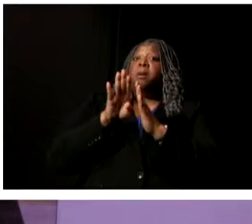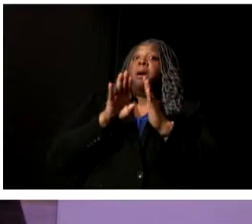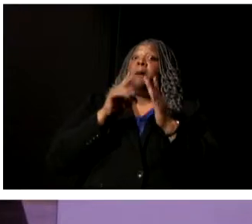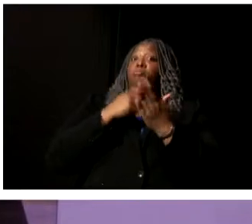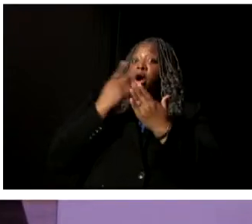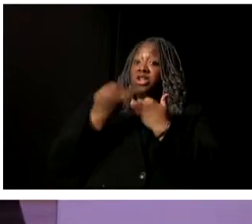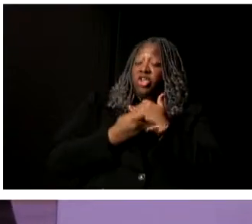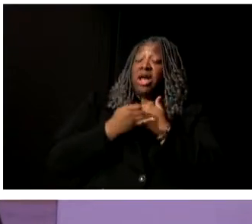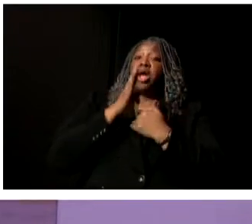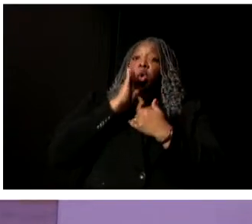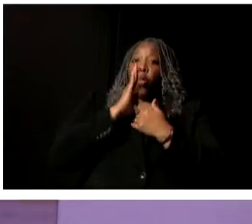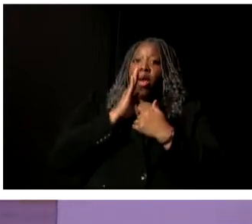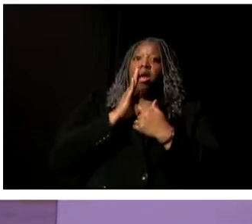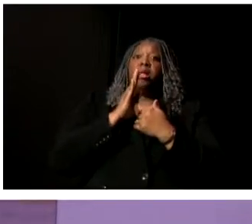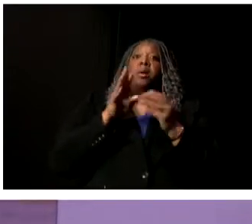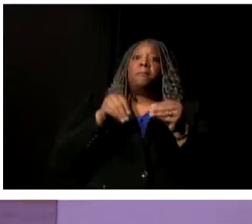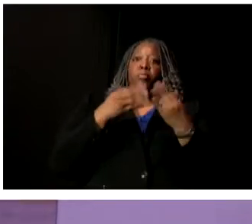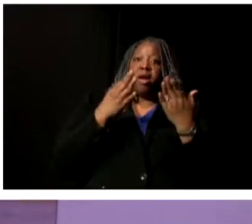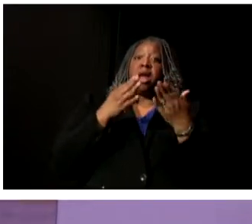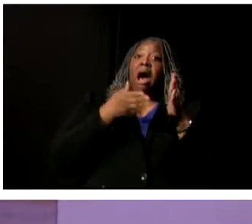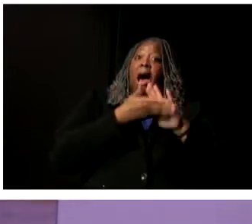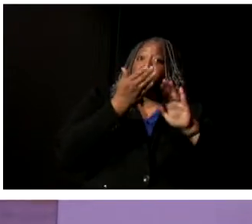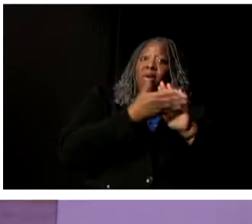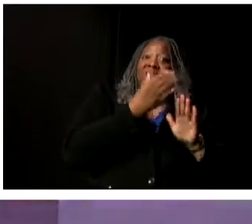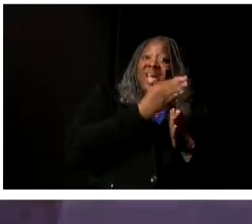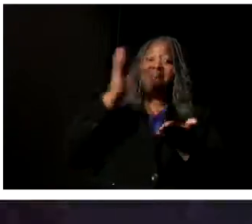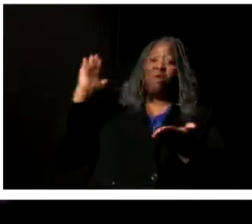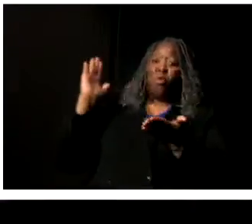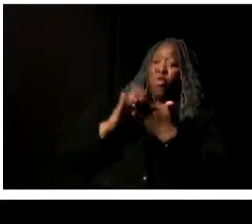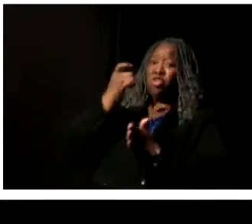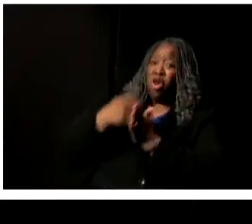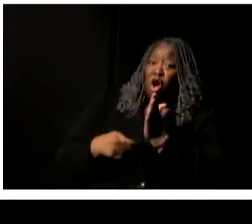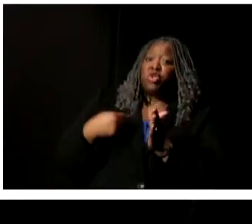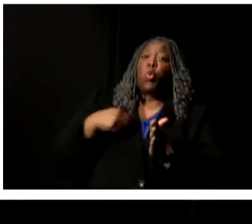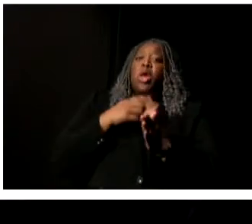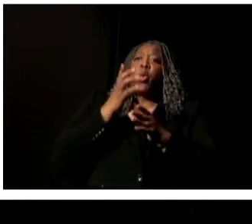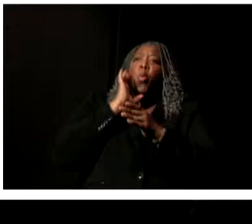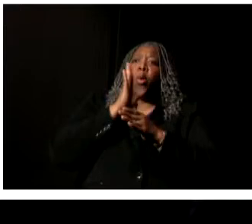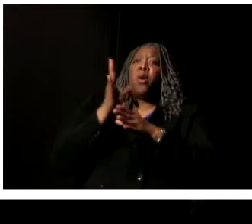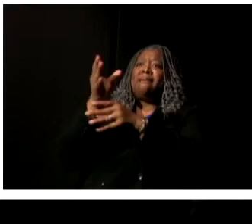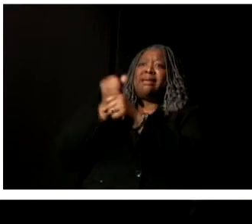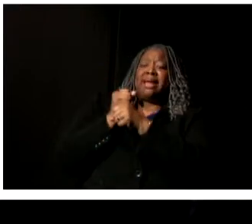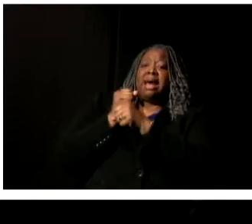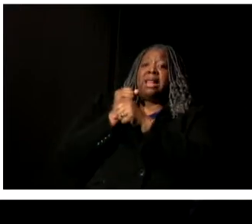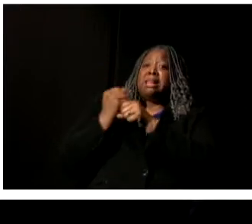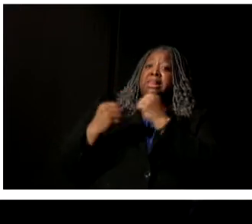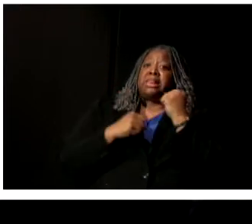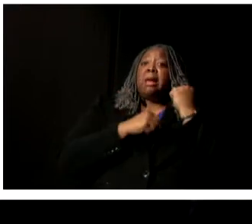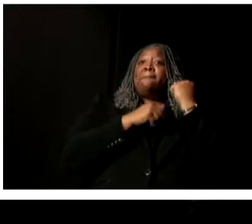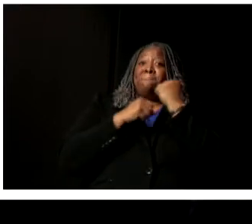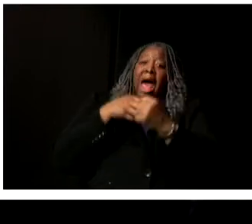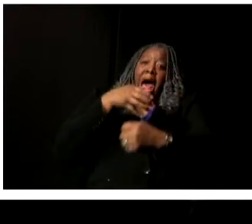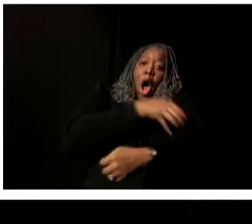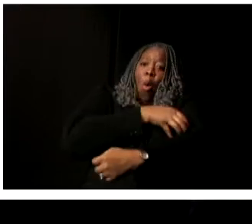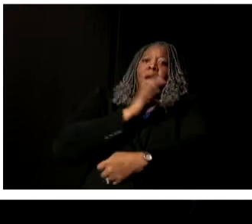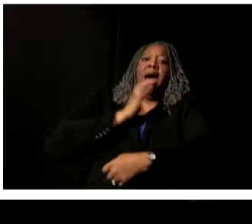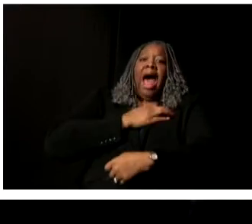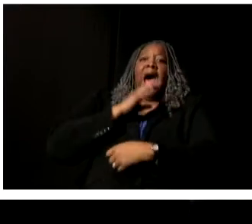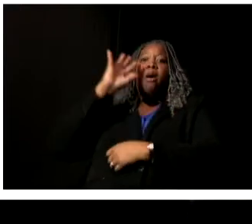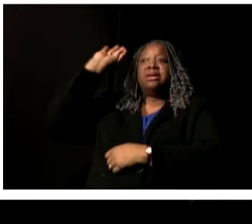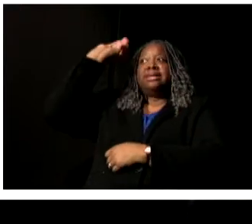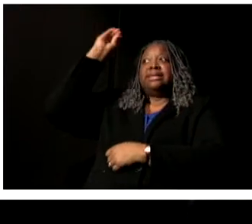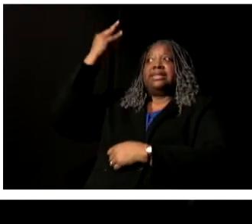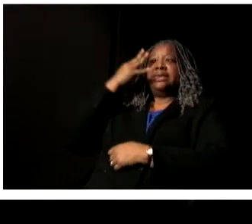operations while reducing electricity costs. We will harness the power of our solar energy to provide